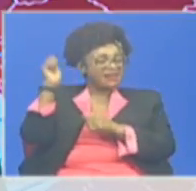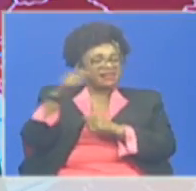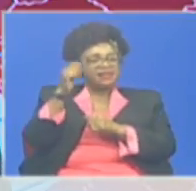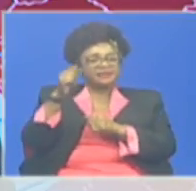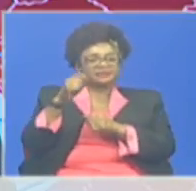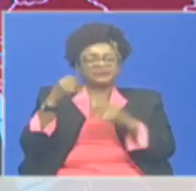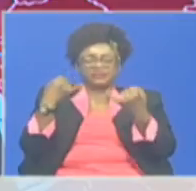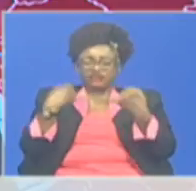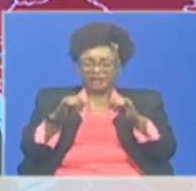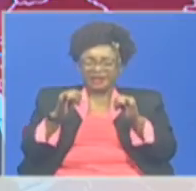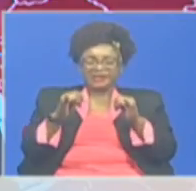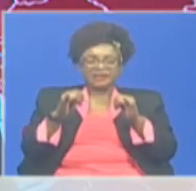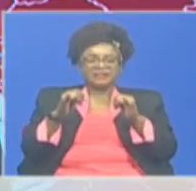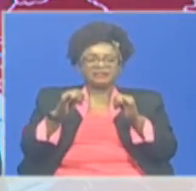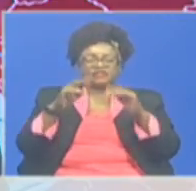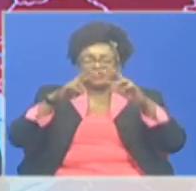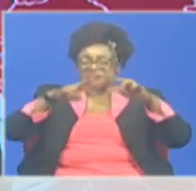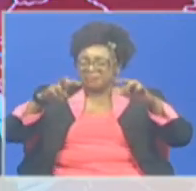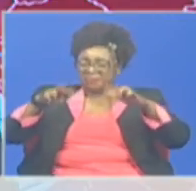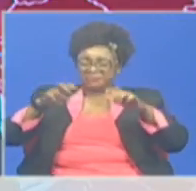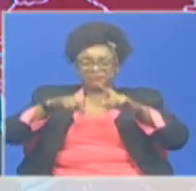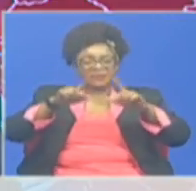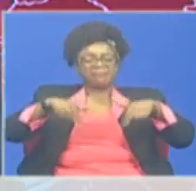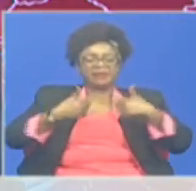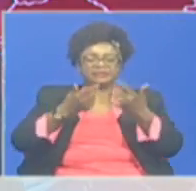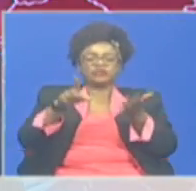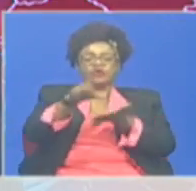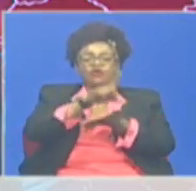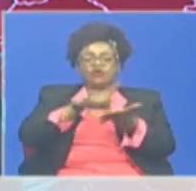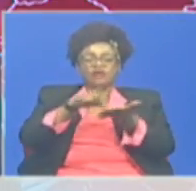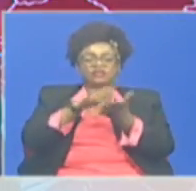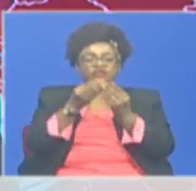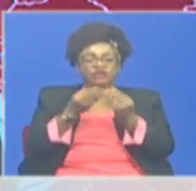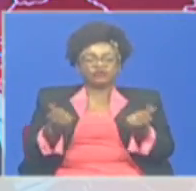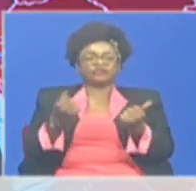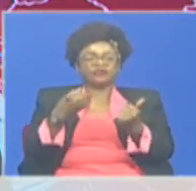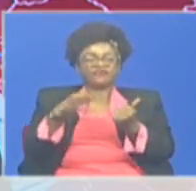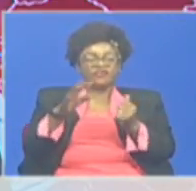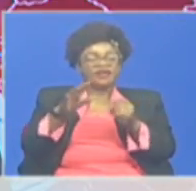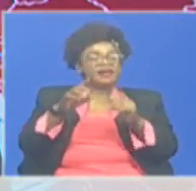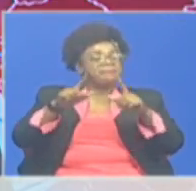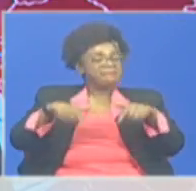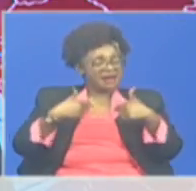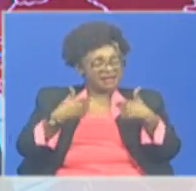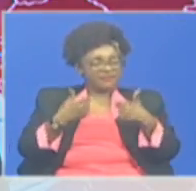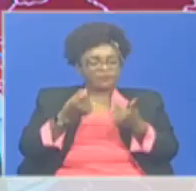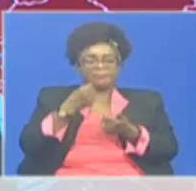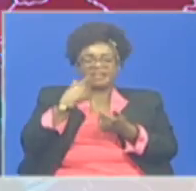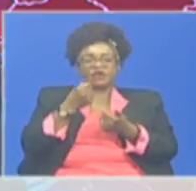look inwards and demand local solutions for the biting demand for medical